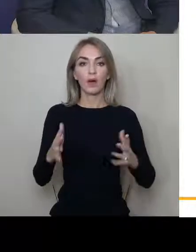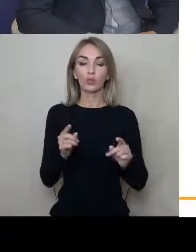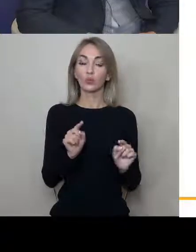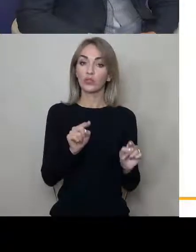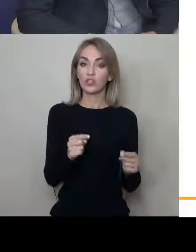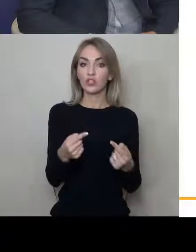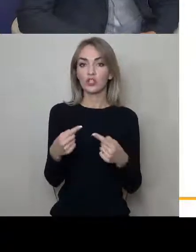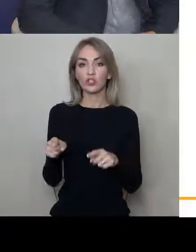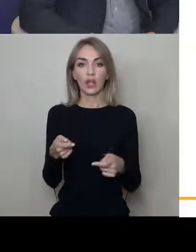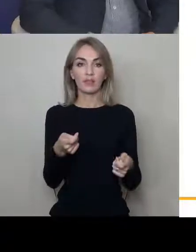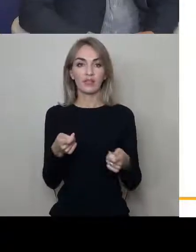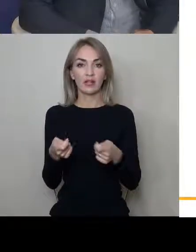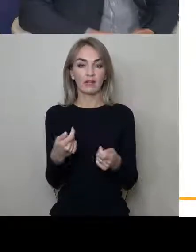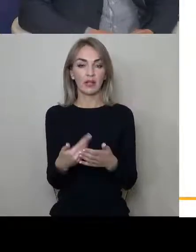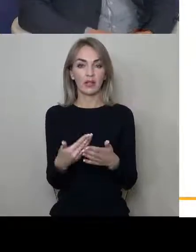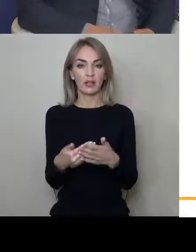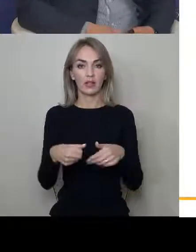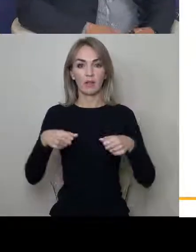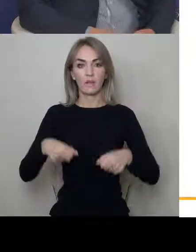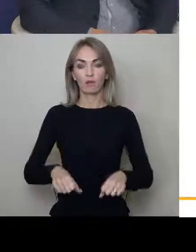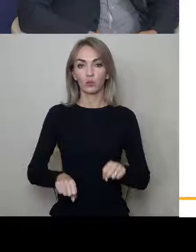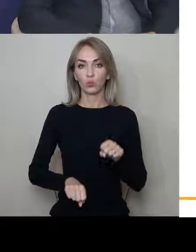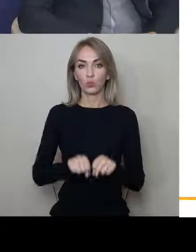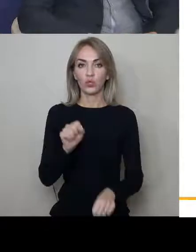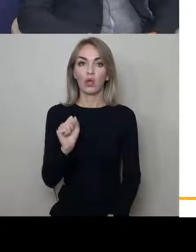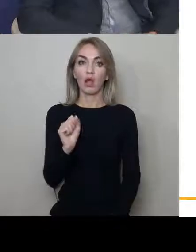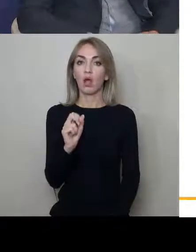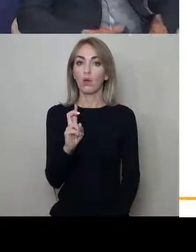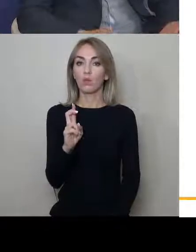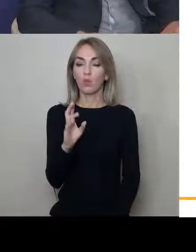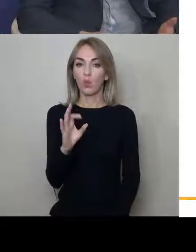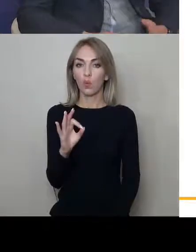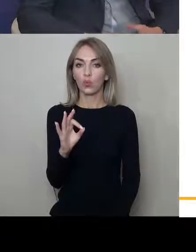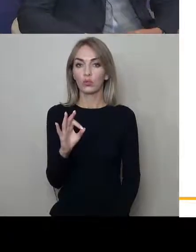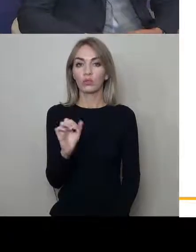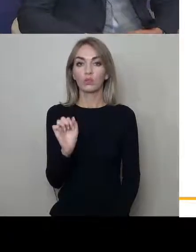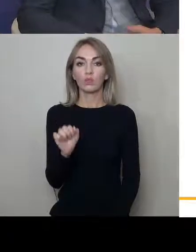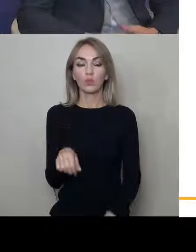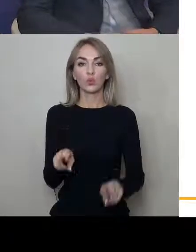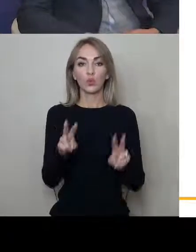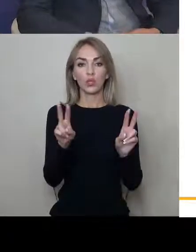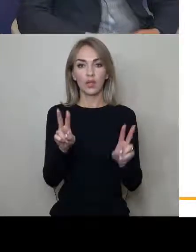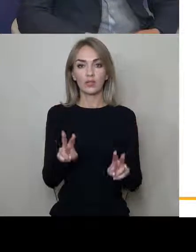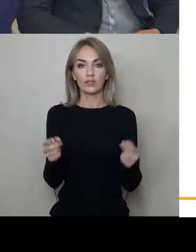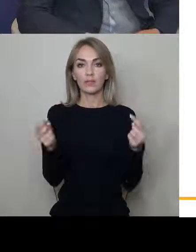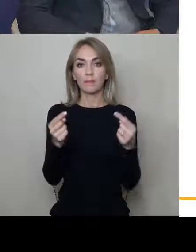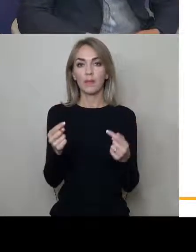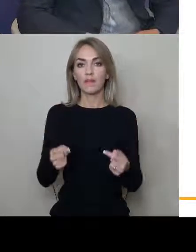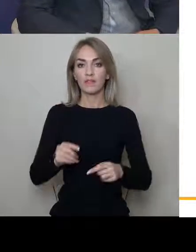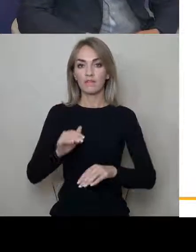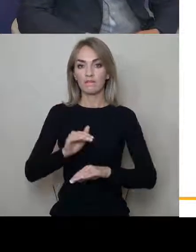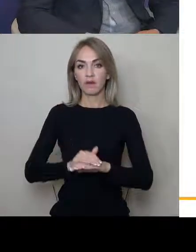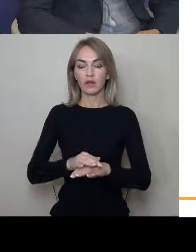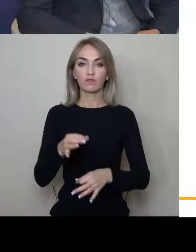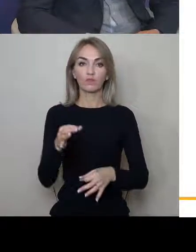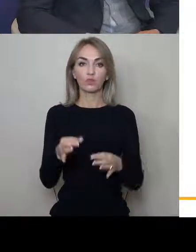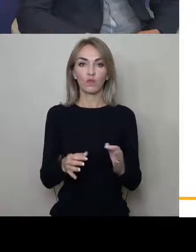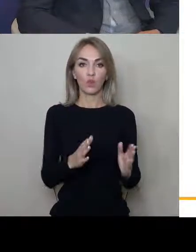considered either by law enforcement agencies, if that's administrative offenses, or it could be